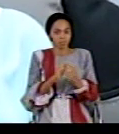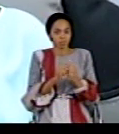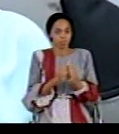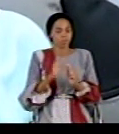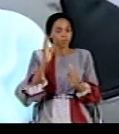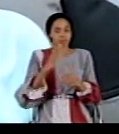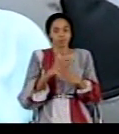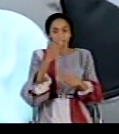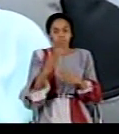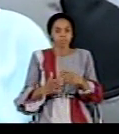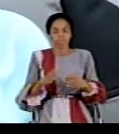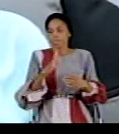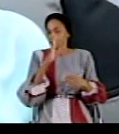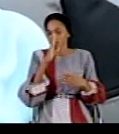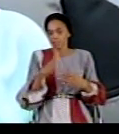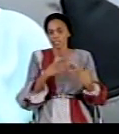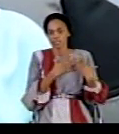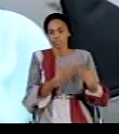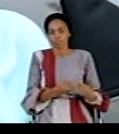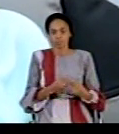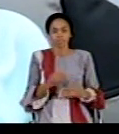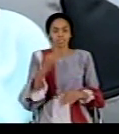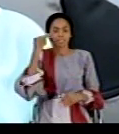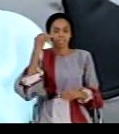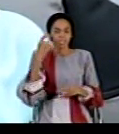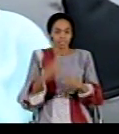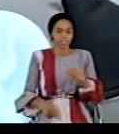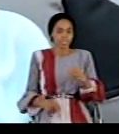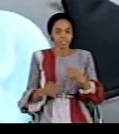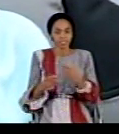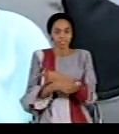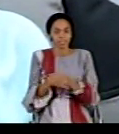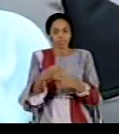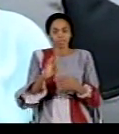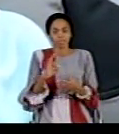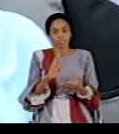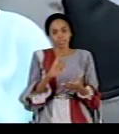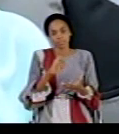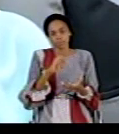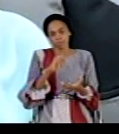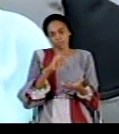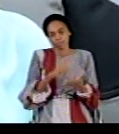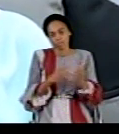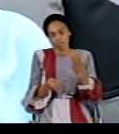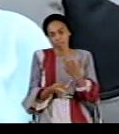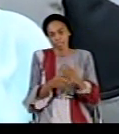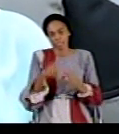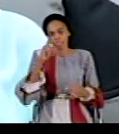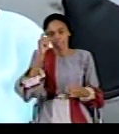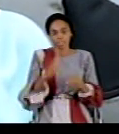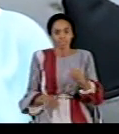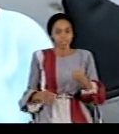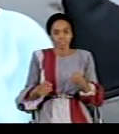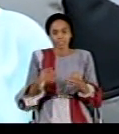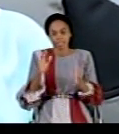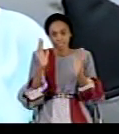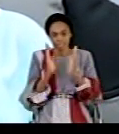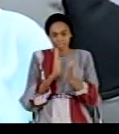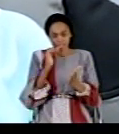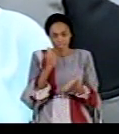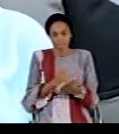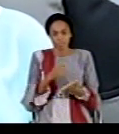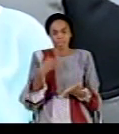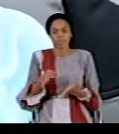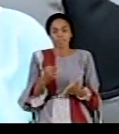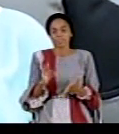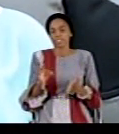healed. Then the last day of the program, the last amen of the prayer, I